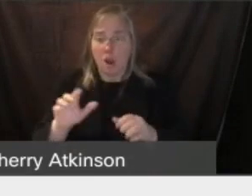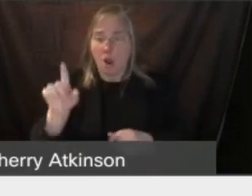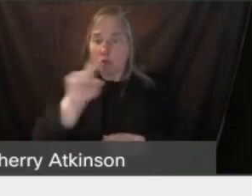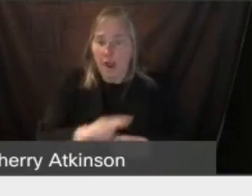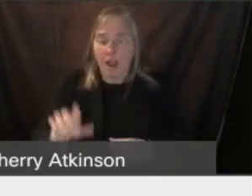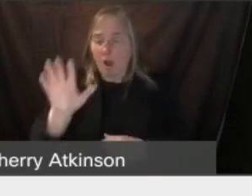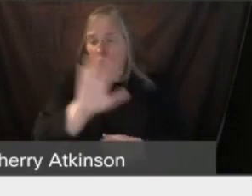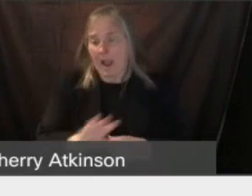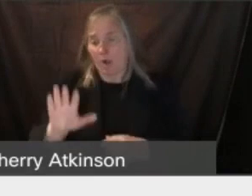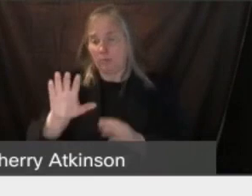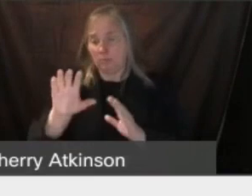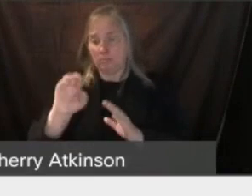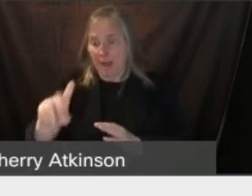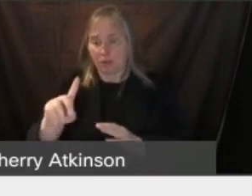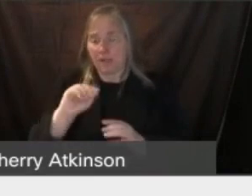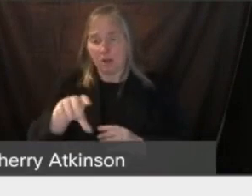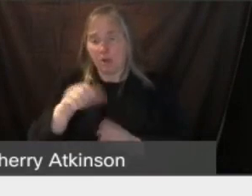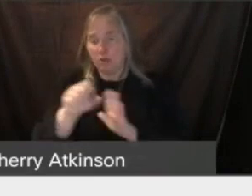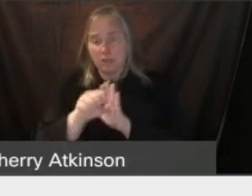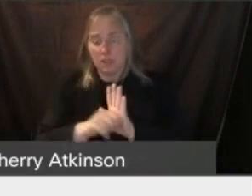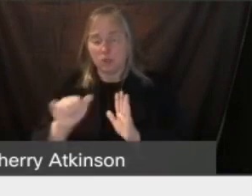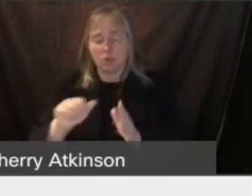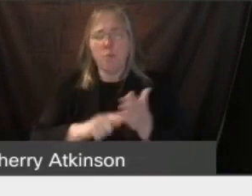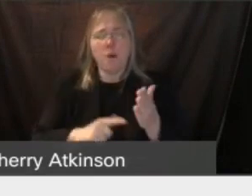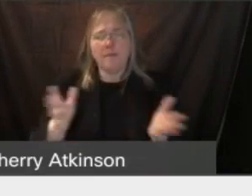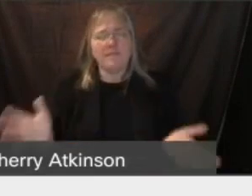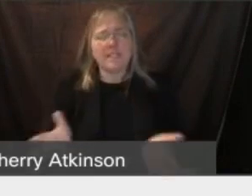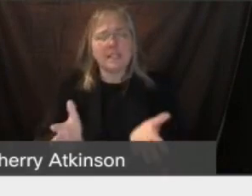as well. What facilitates or encourages development?